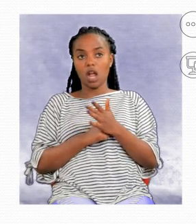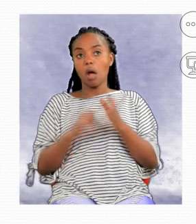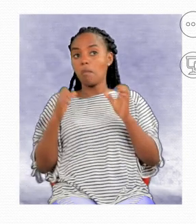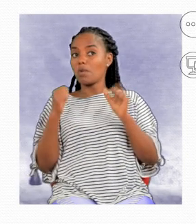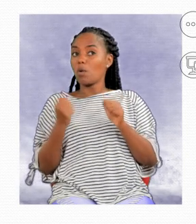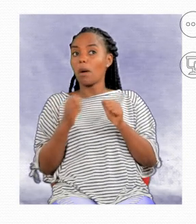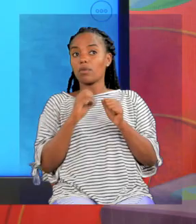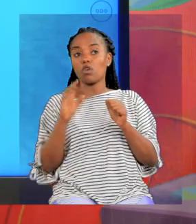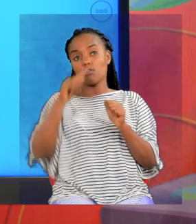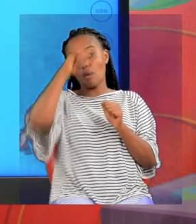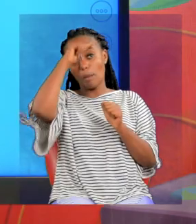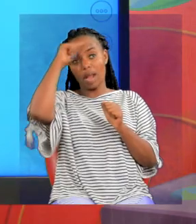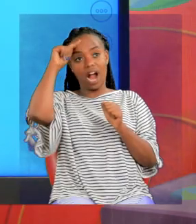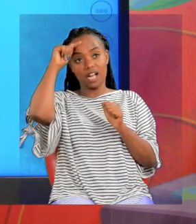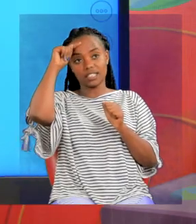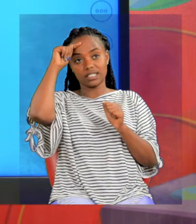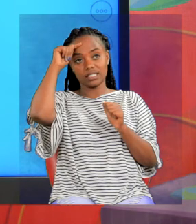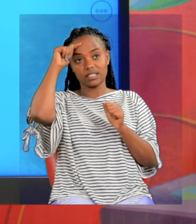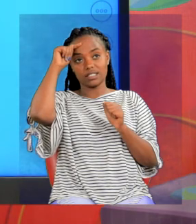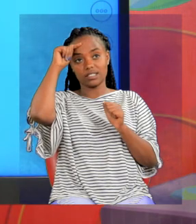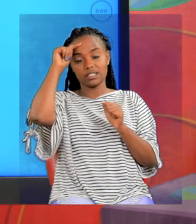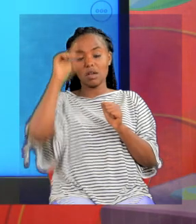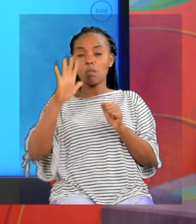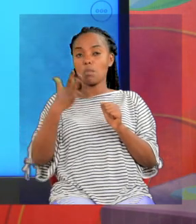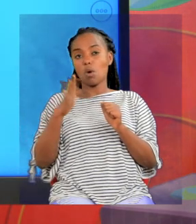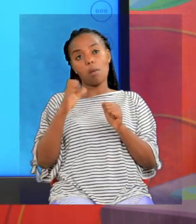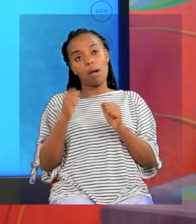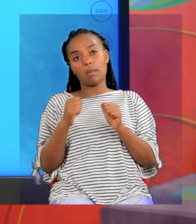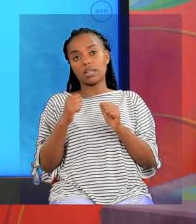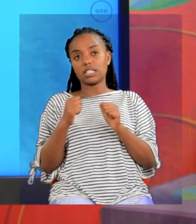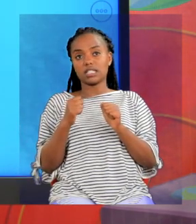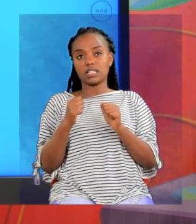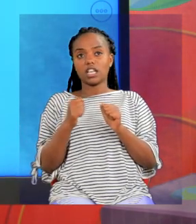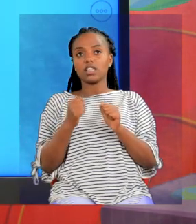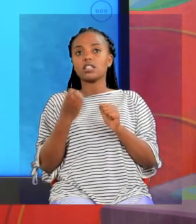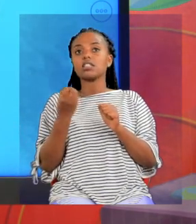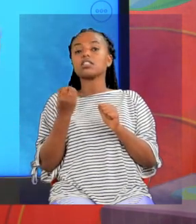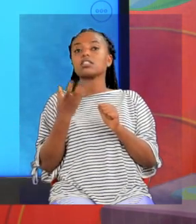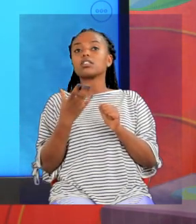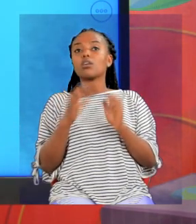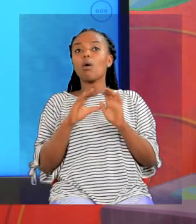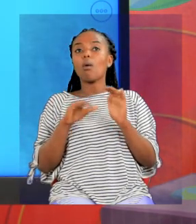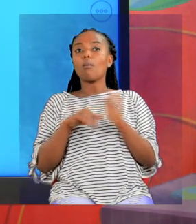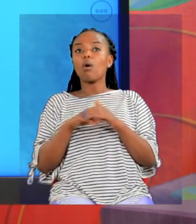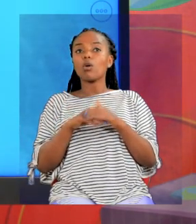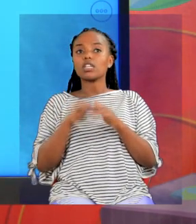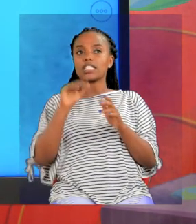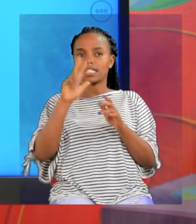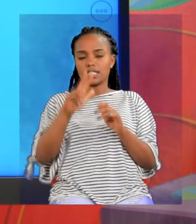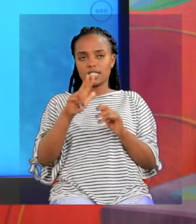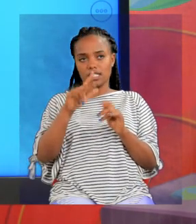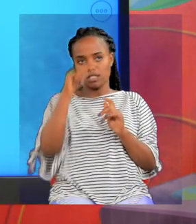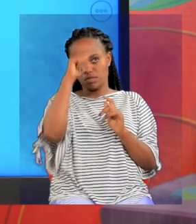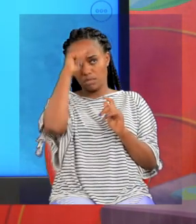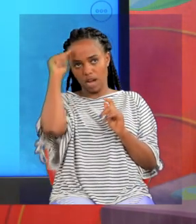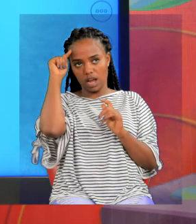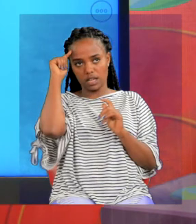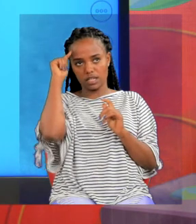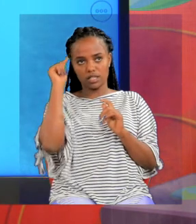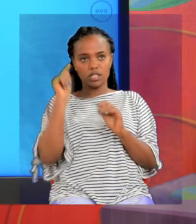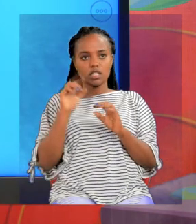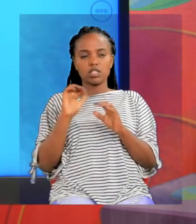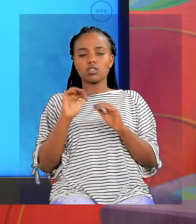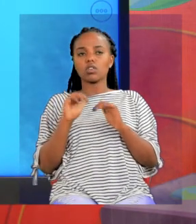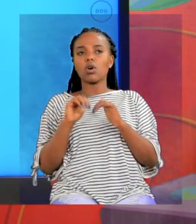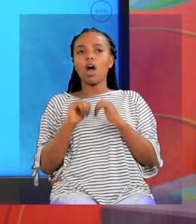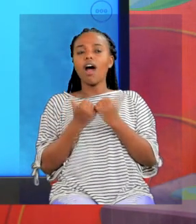Probability of black, here we are selecting how many balls? Three balls. So in how many different ways can